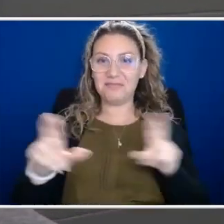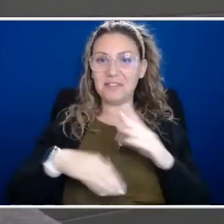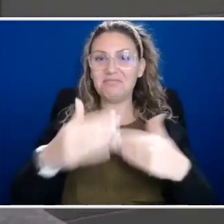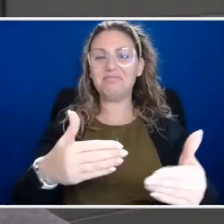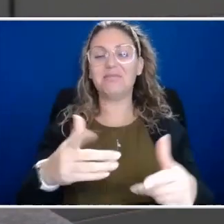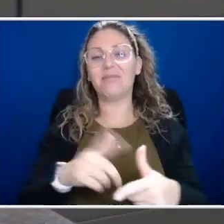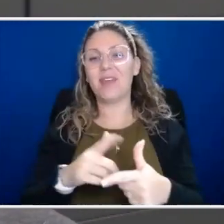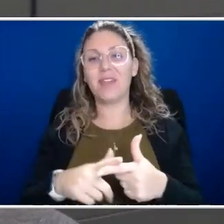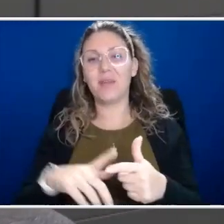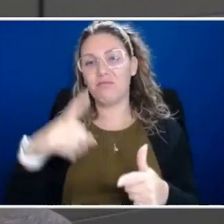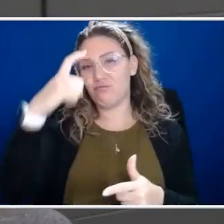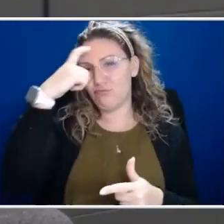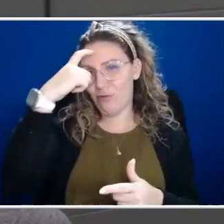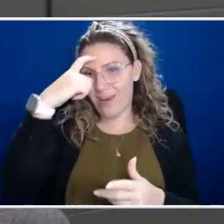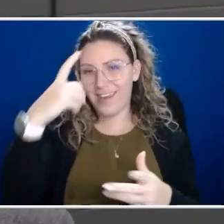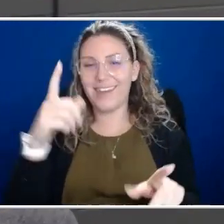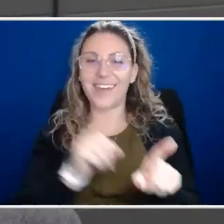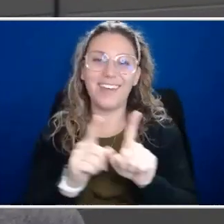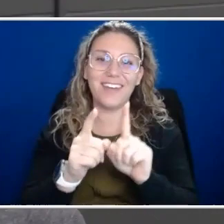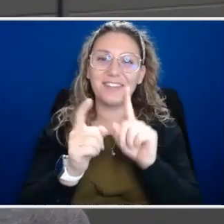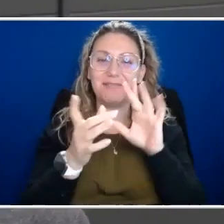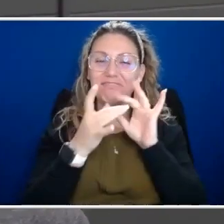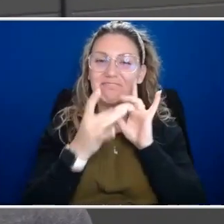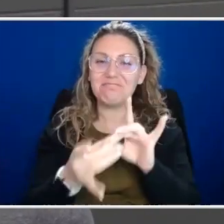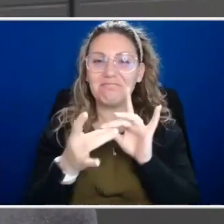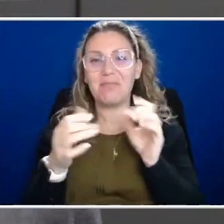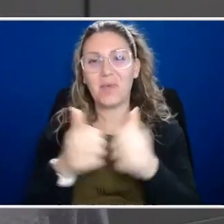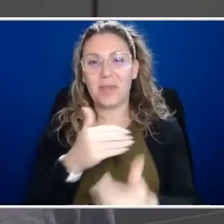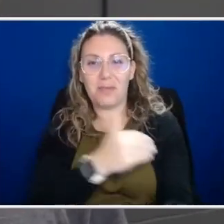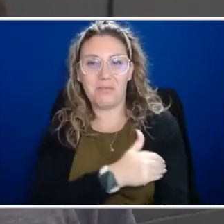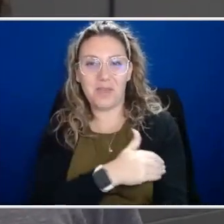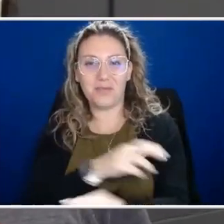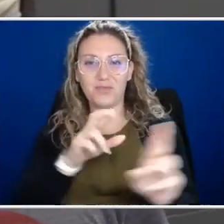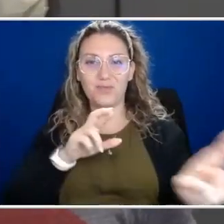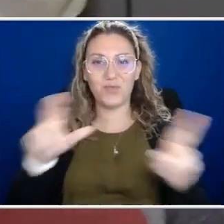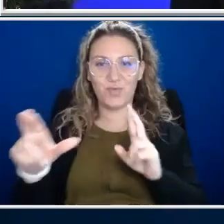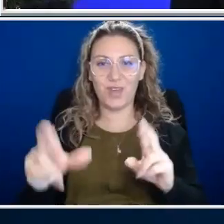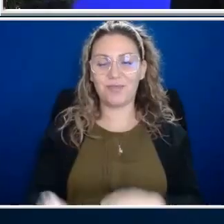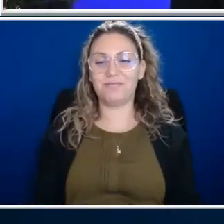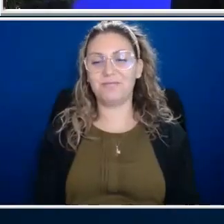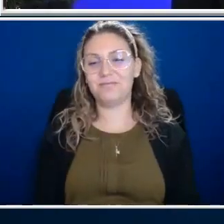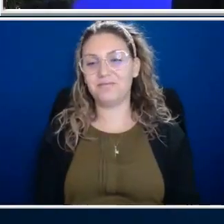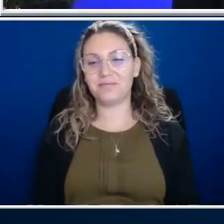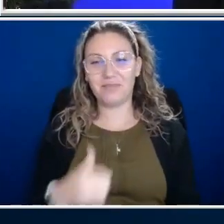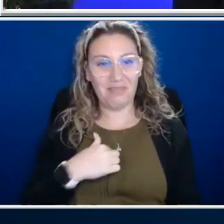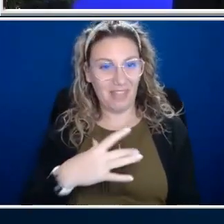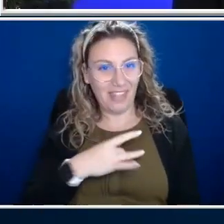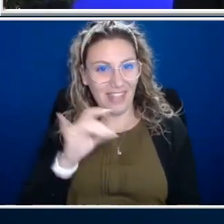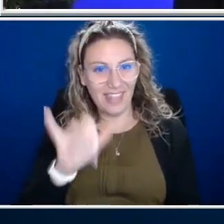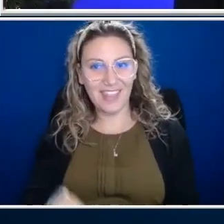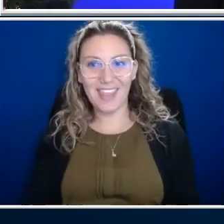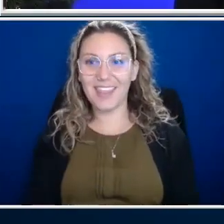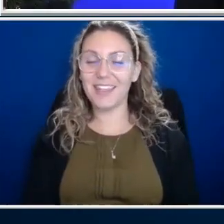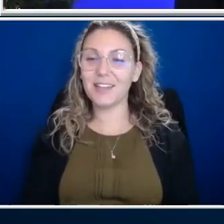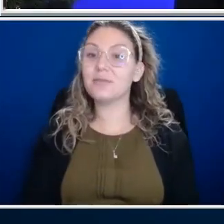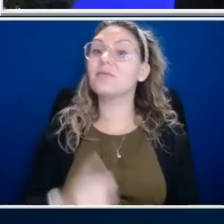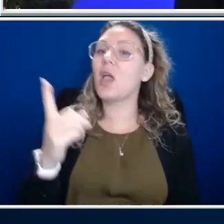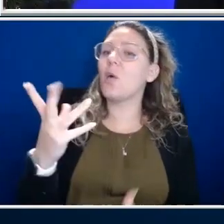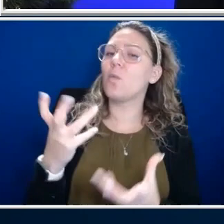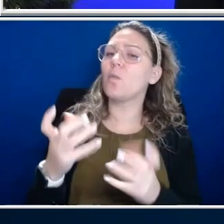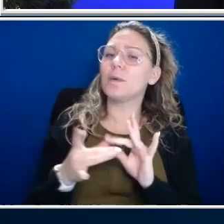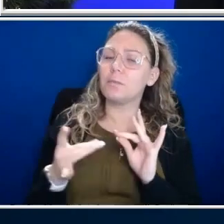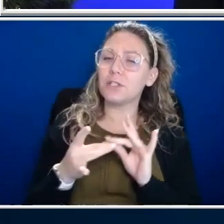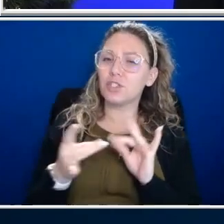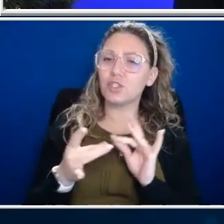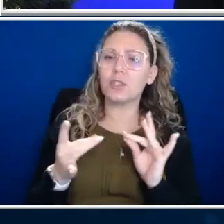and connected with those muscles ready to go as well. I like that. Go ahead. I gotta say, Jess, I'm surprised